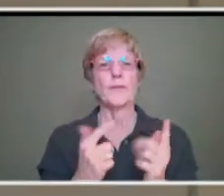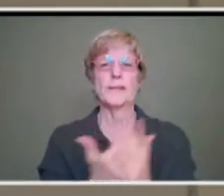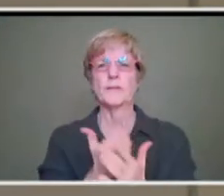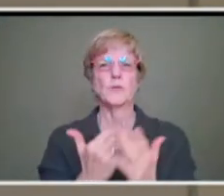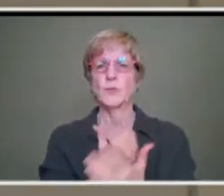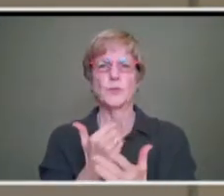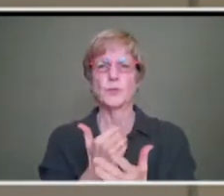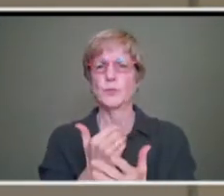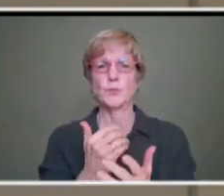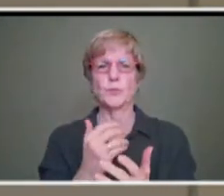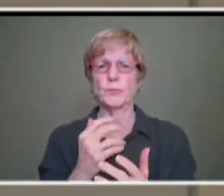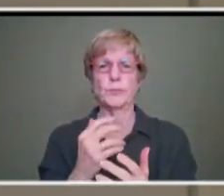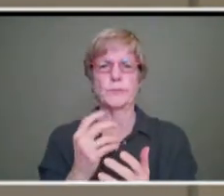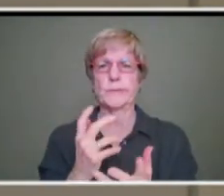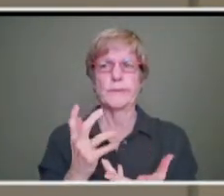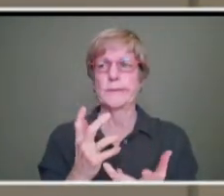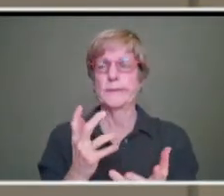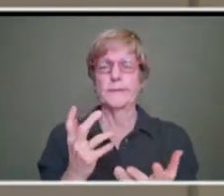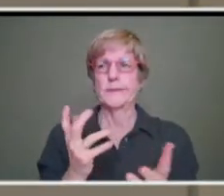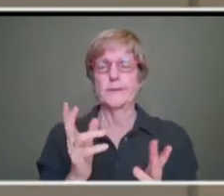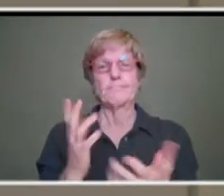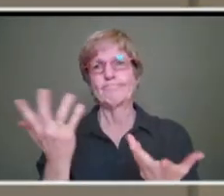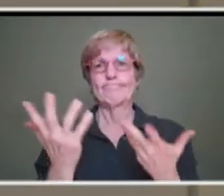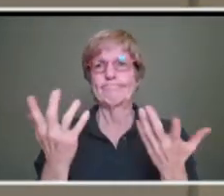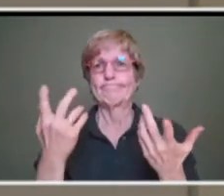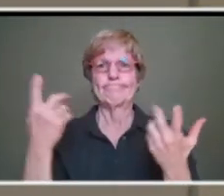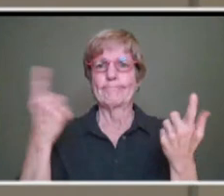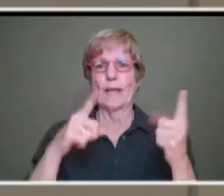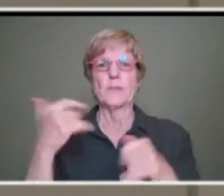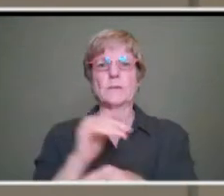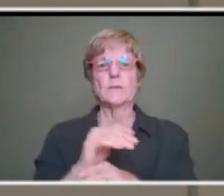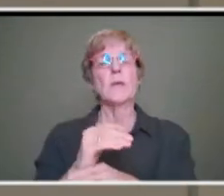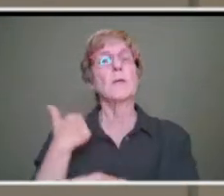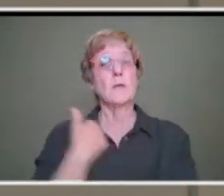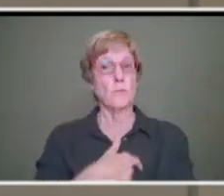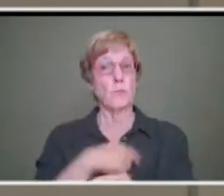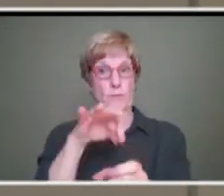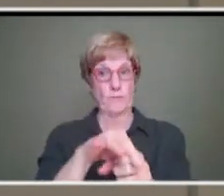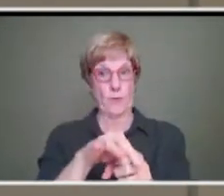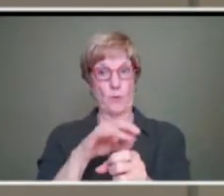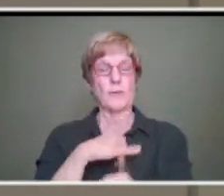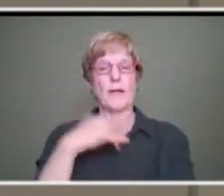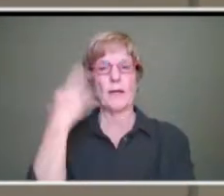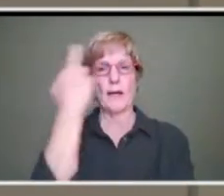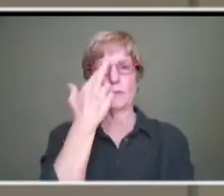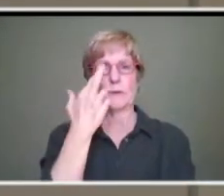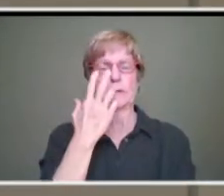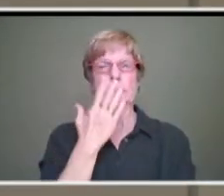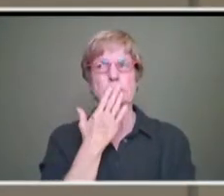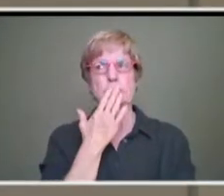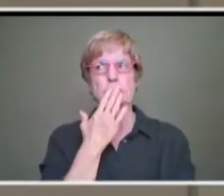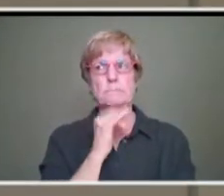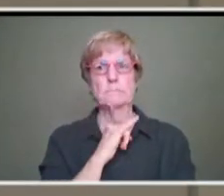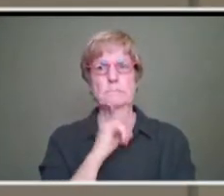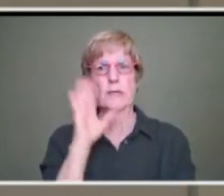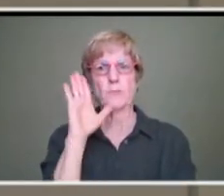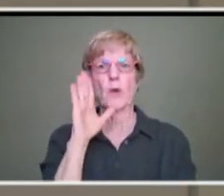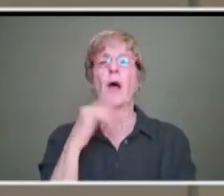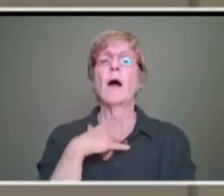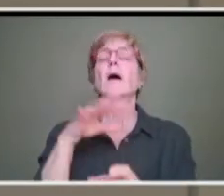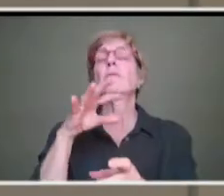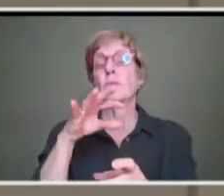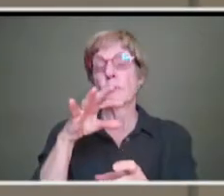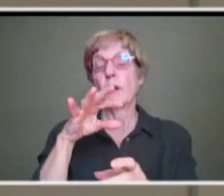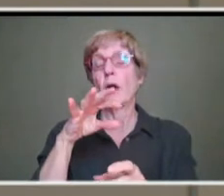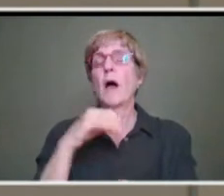these new presidences tonight if we had a boat and I realized that I raised my I voted